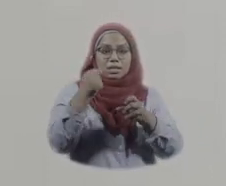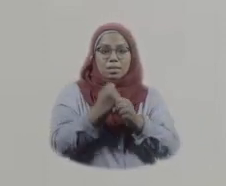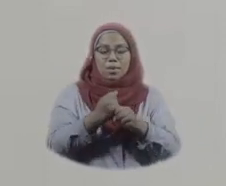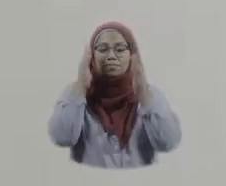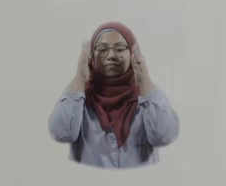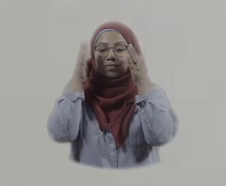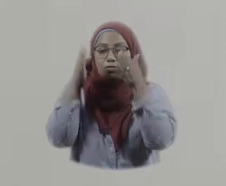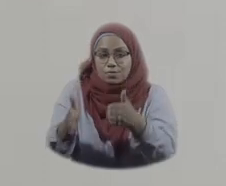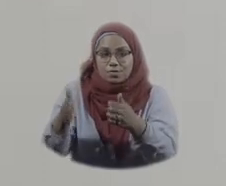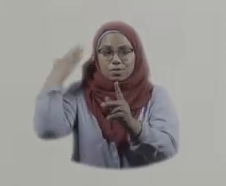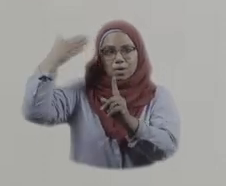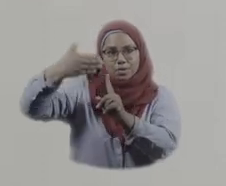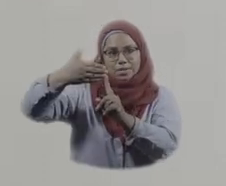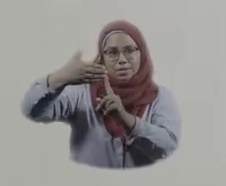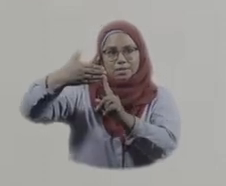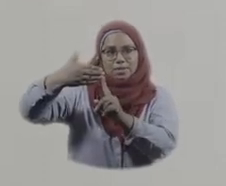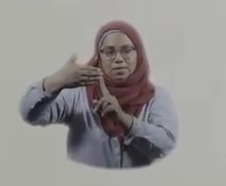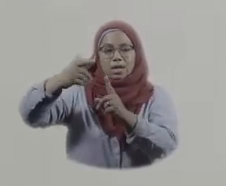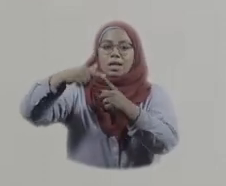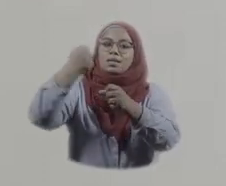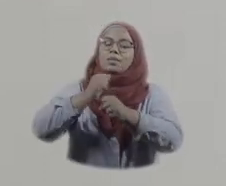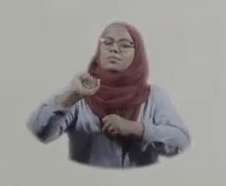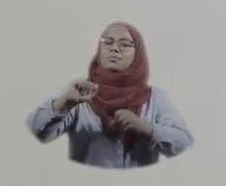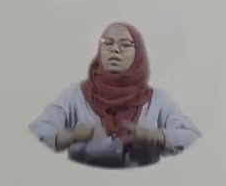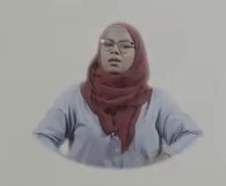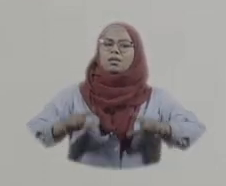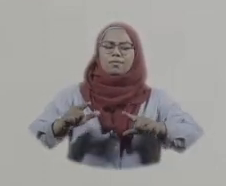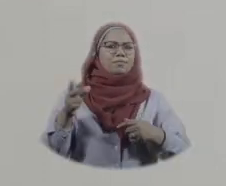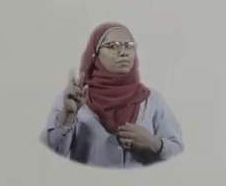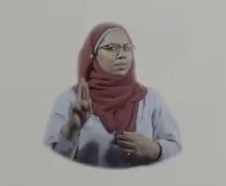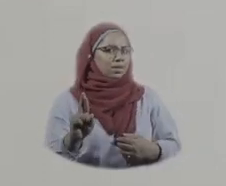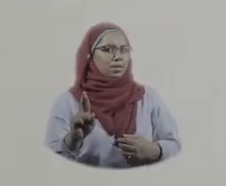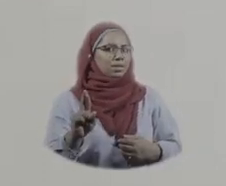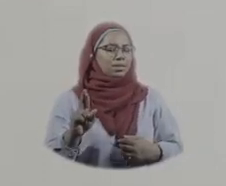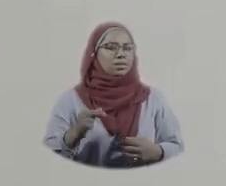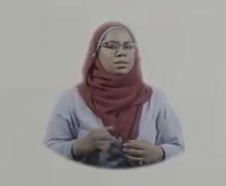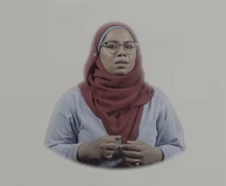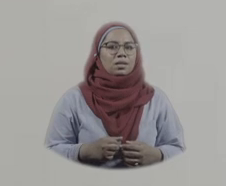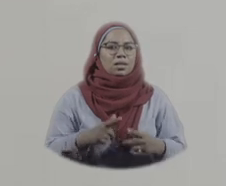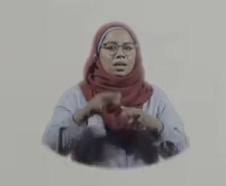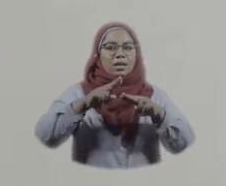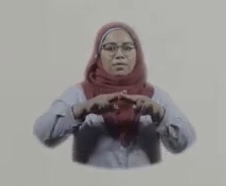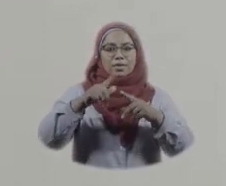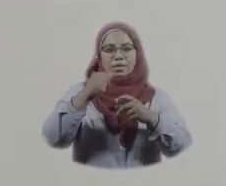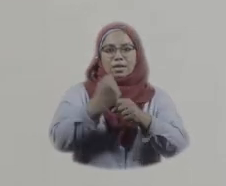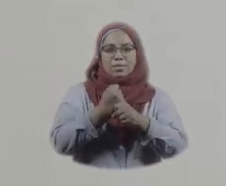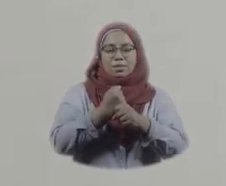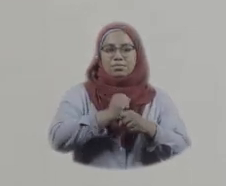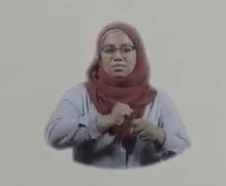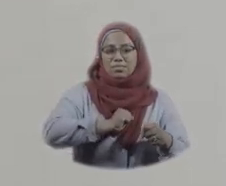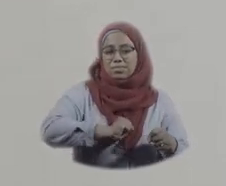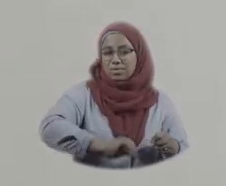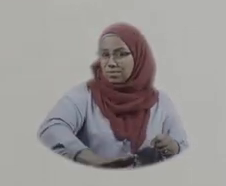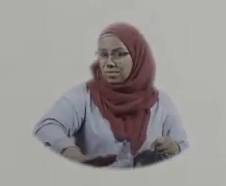women have a specific goal, like set goal in their life to get married before they're 25. Have kids